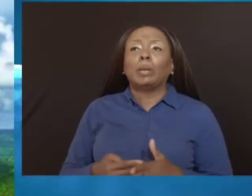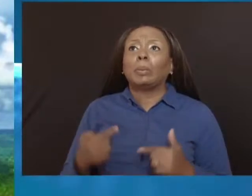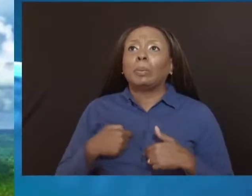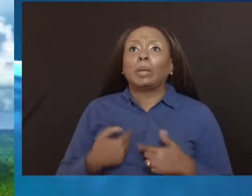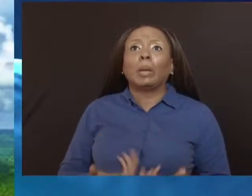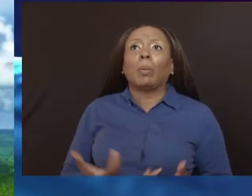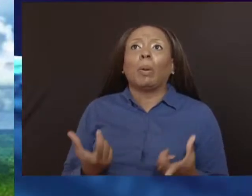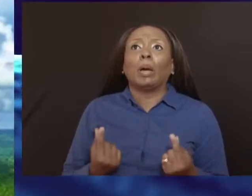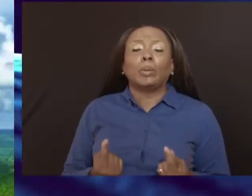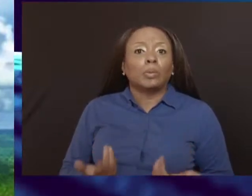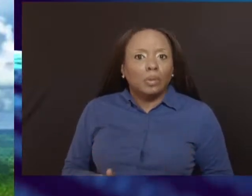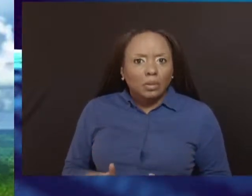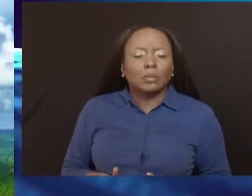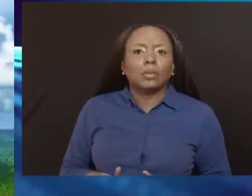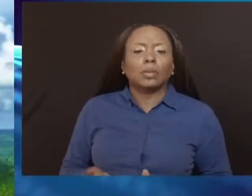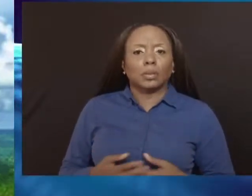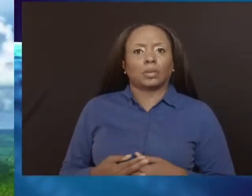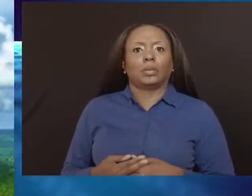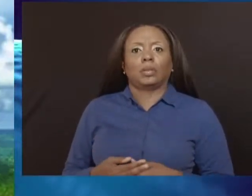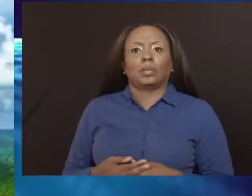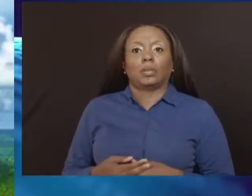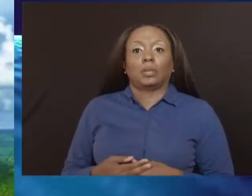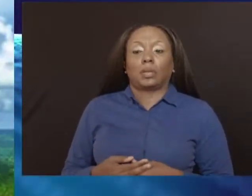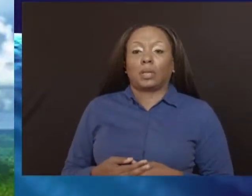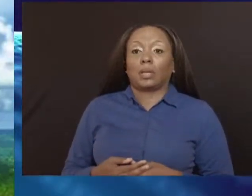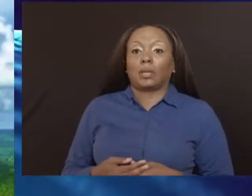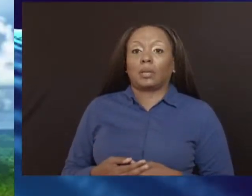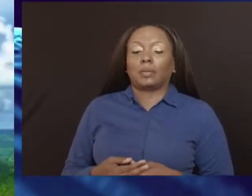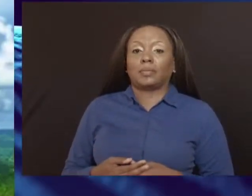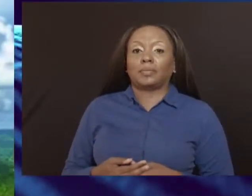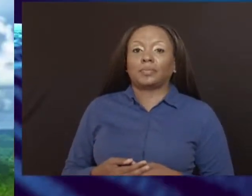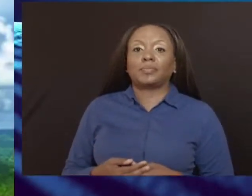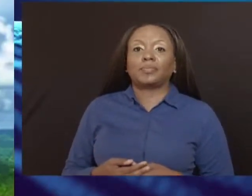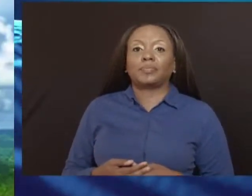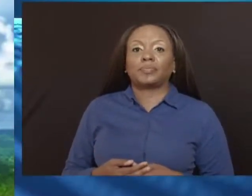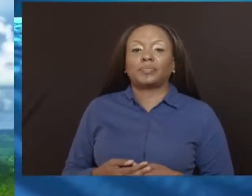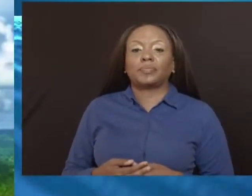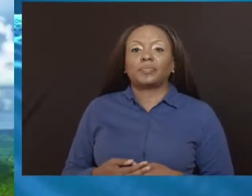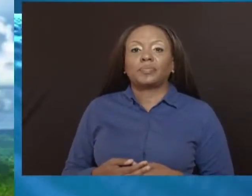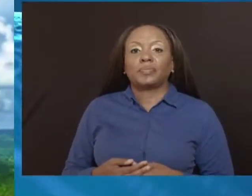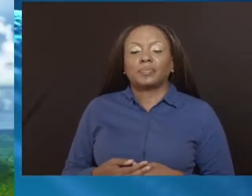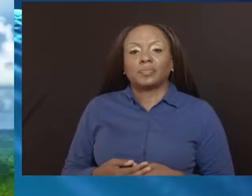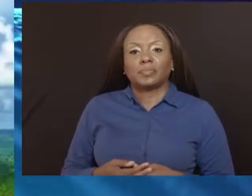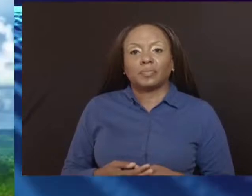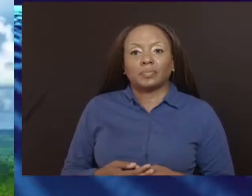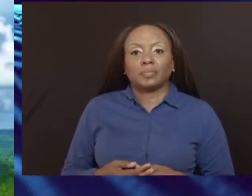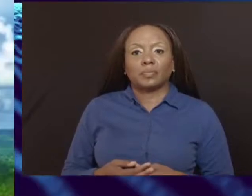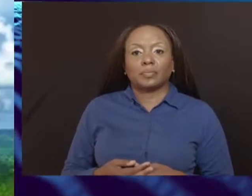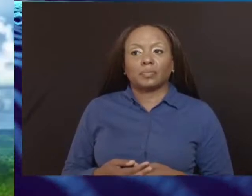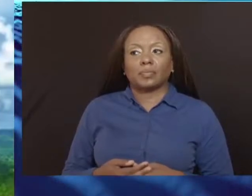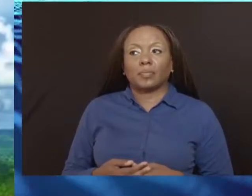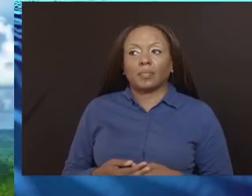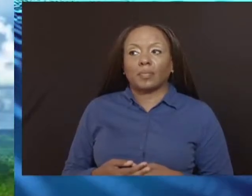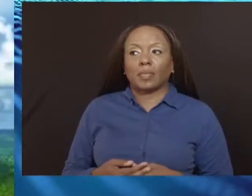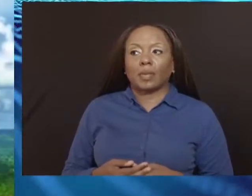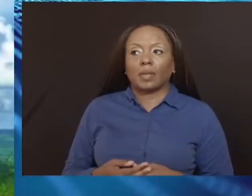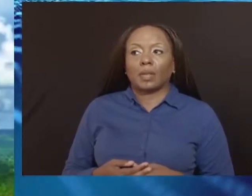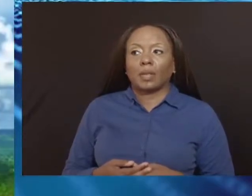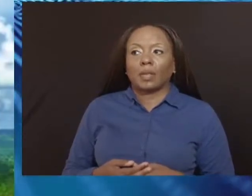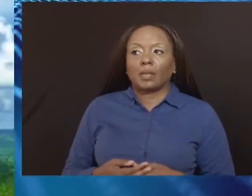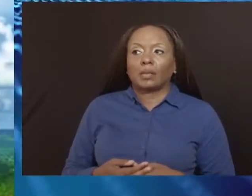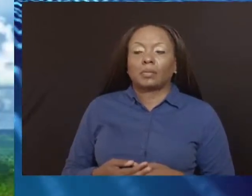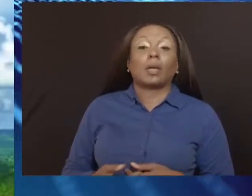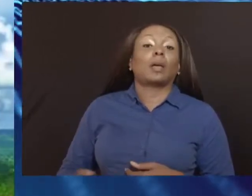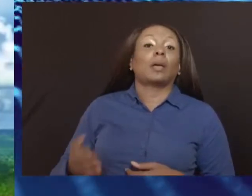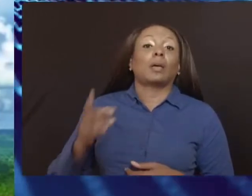etc. After that, those persons are handed over to a triage group of persons, a triage